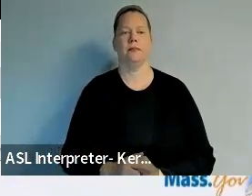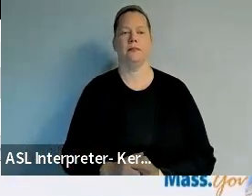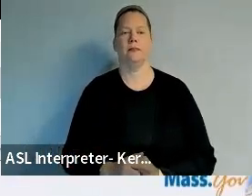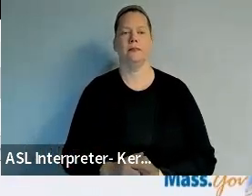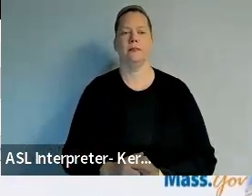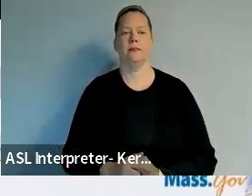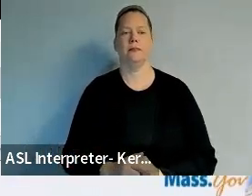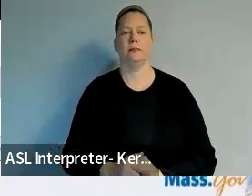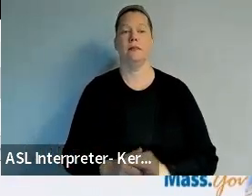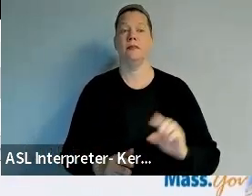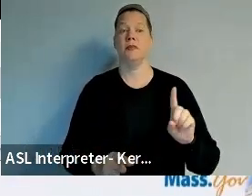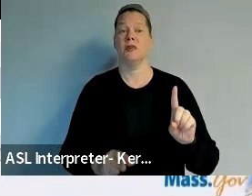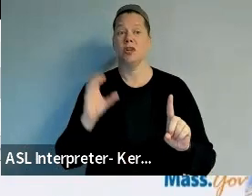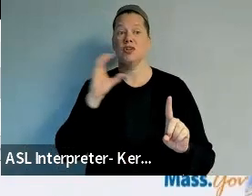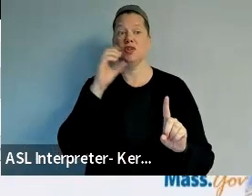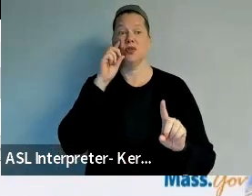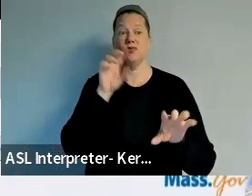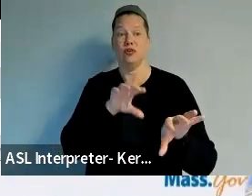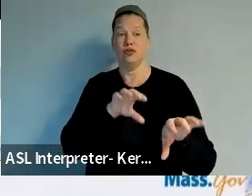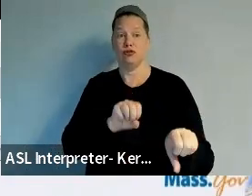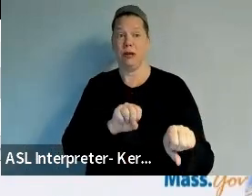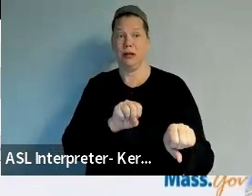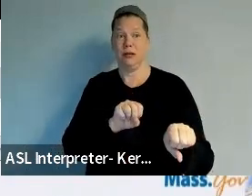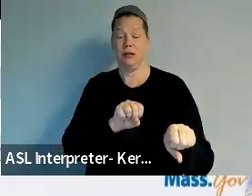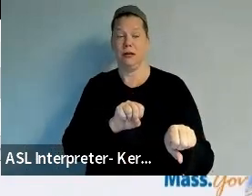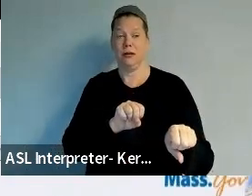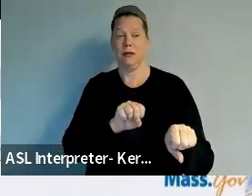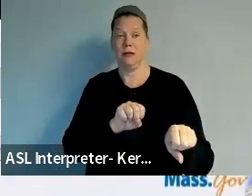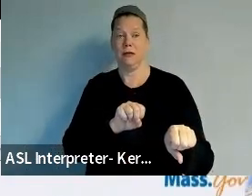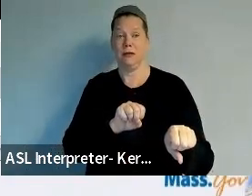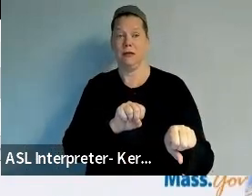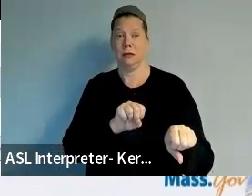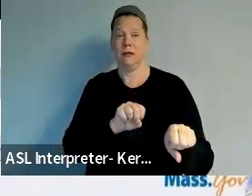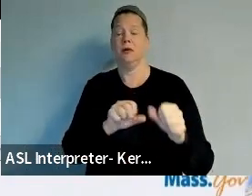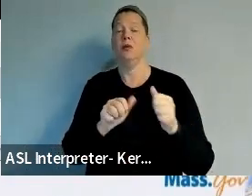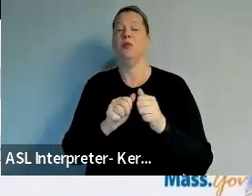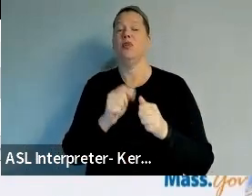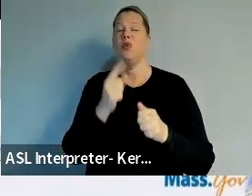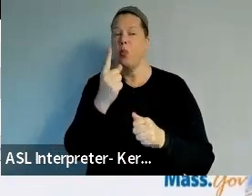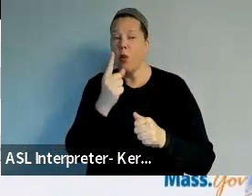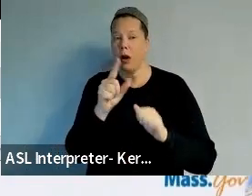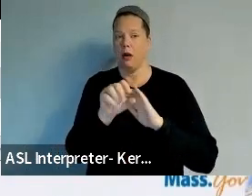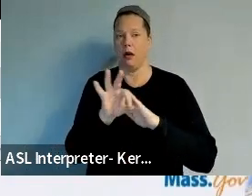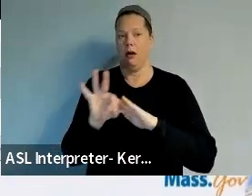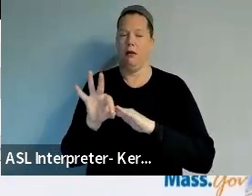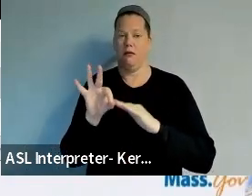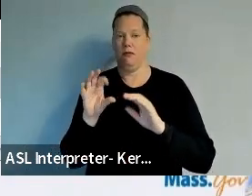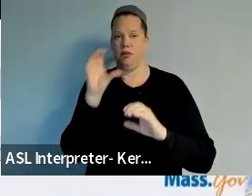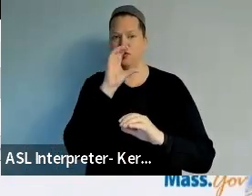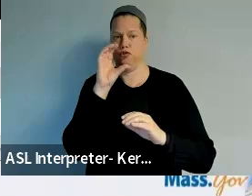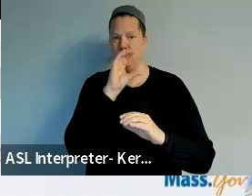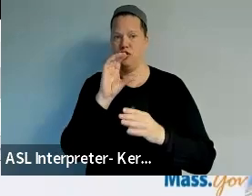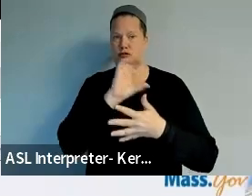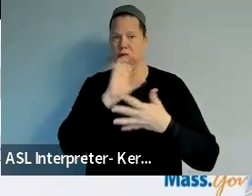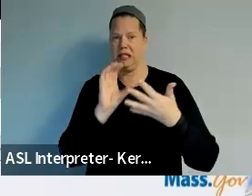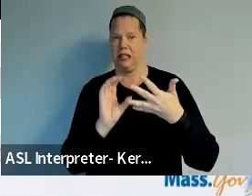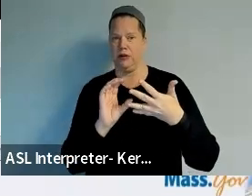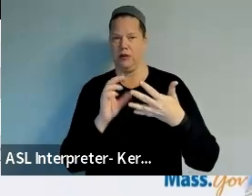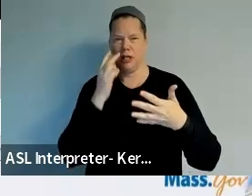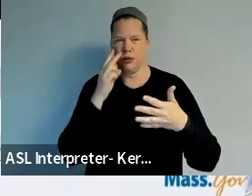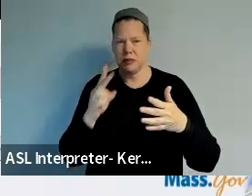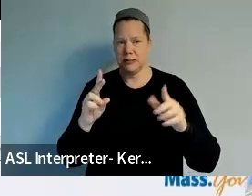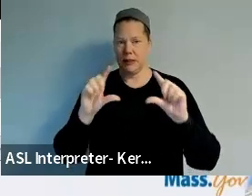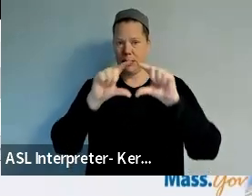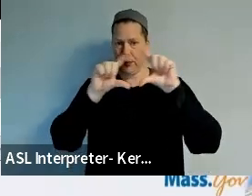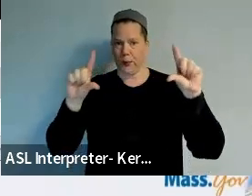Search for a restraint using at least one of the search criteria in the individual event criteria box.